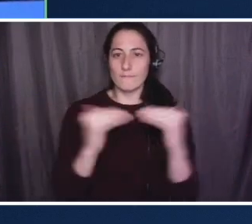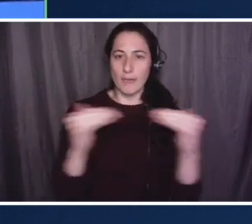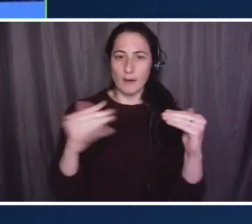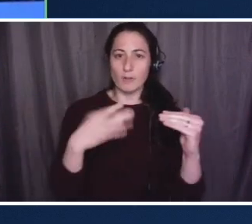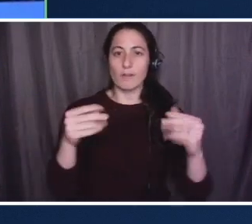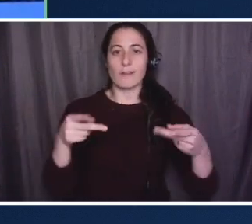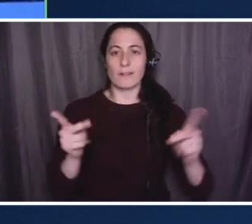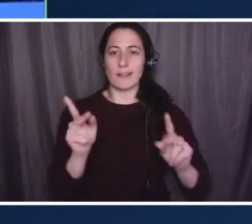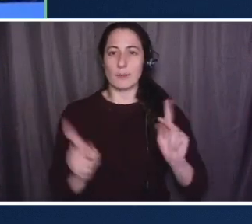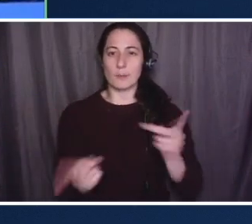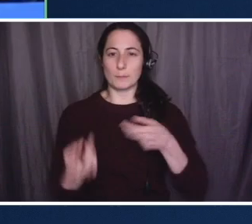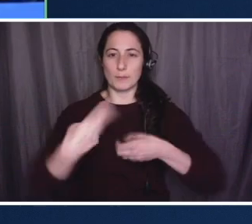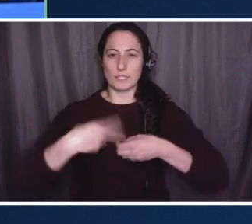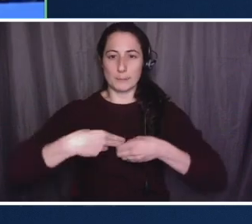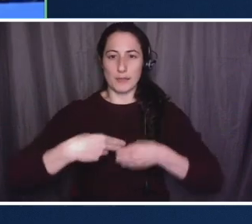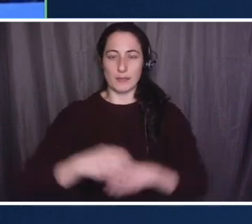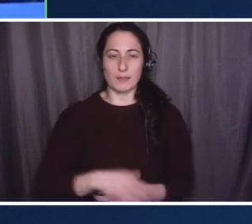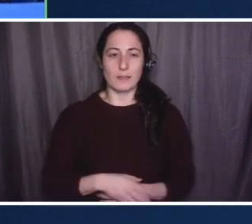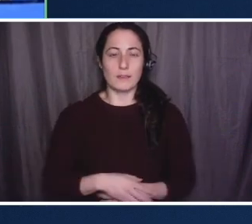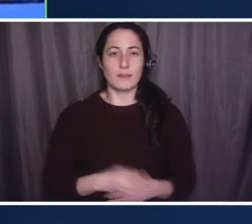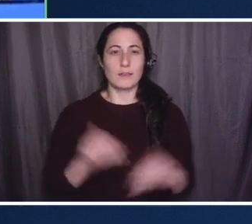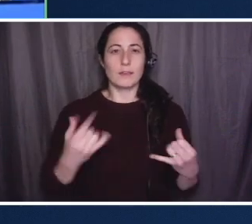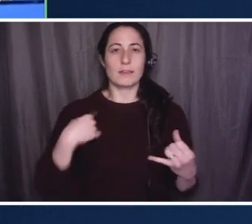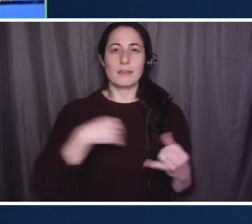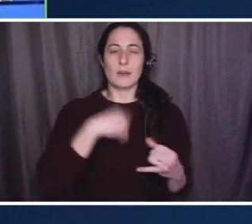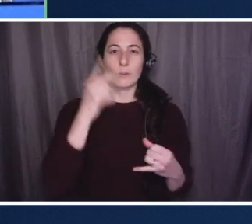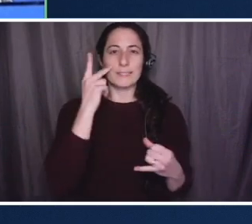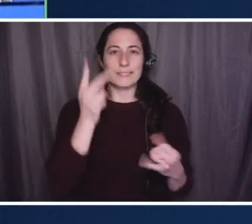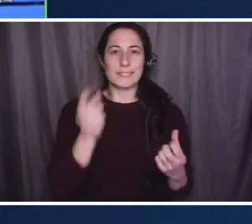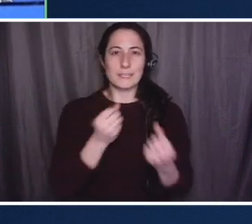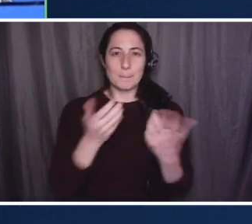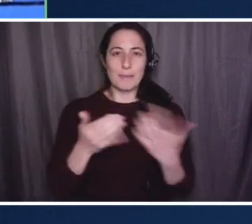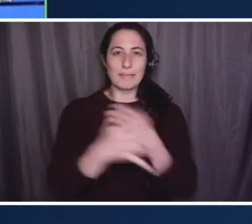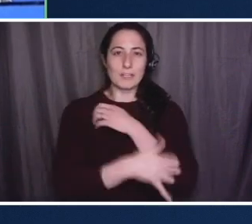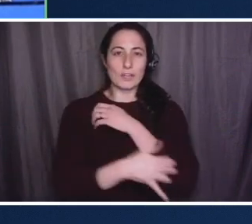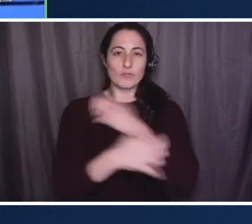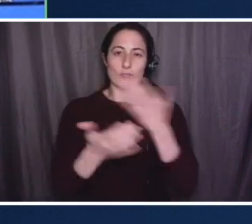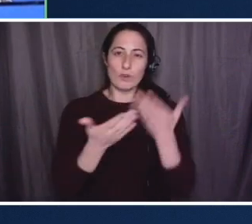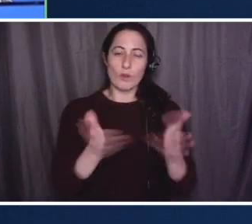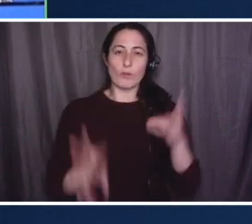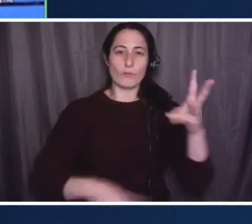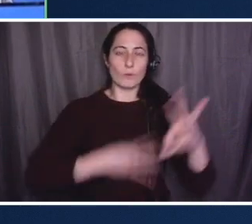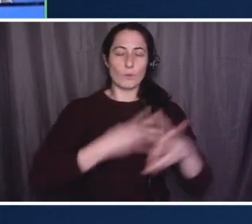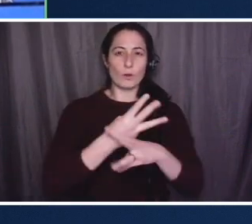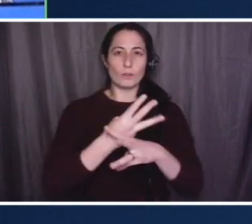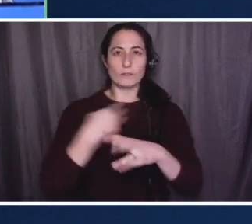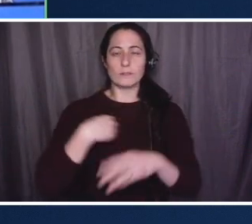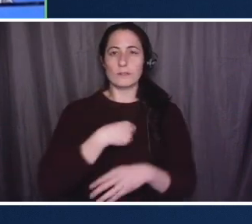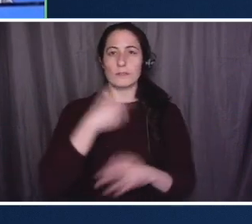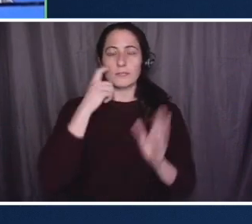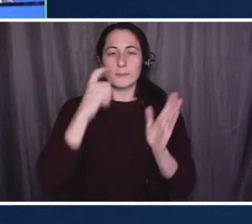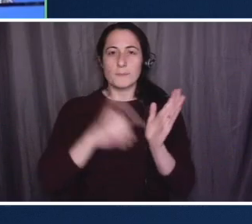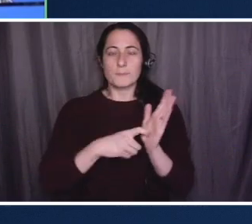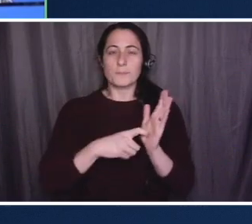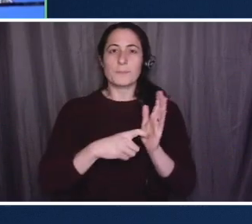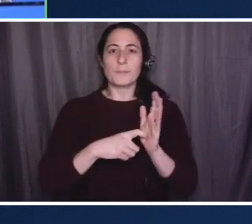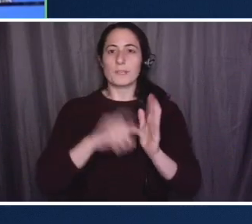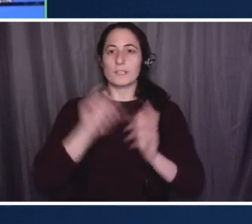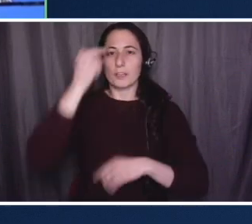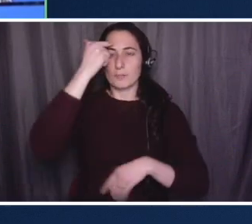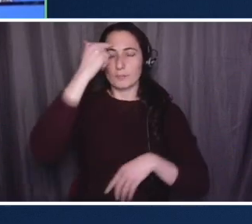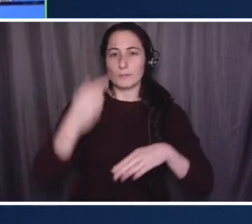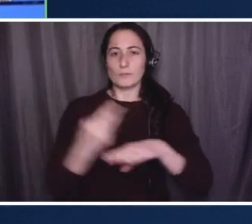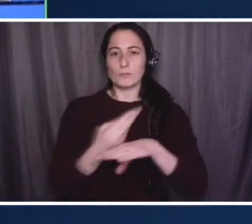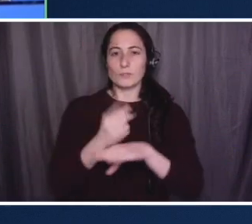we're seeing in too many countries around the world is regimes using highly sophisticated strategies